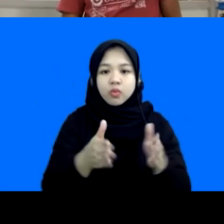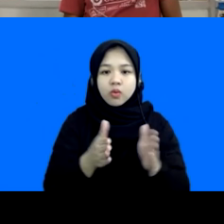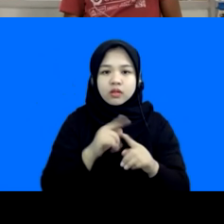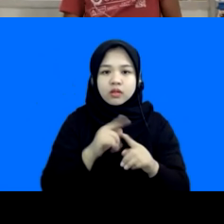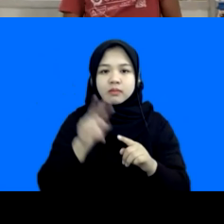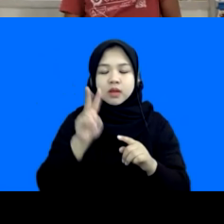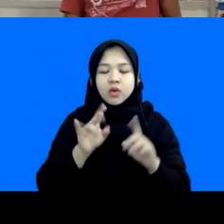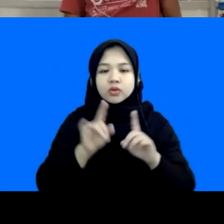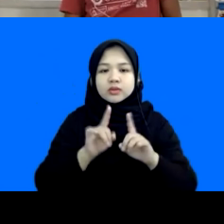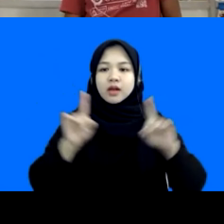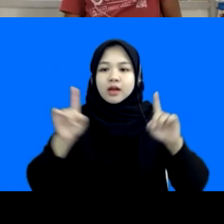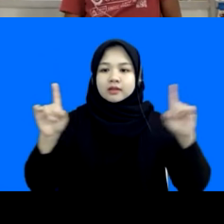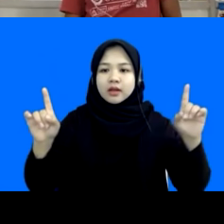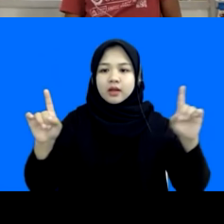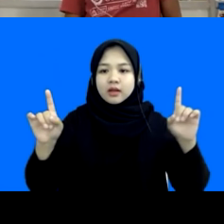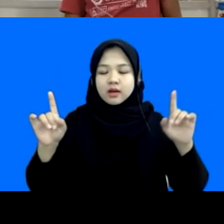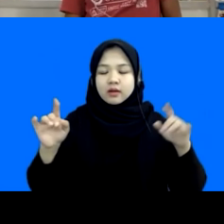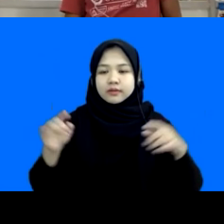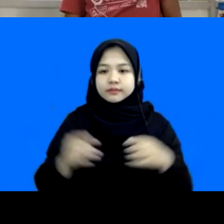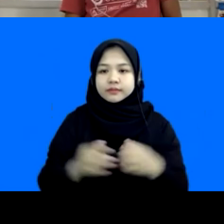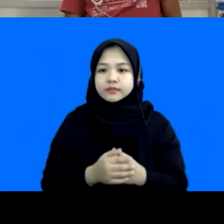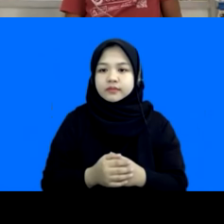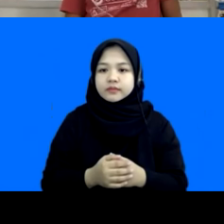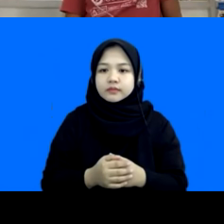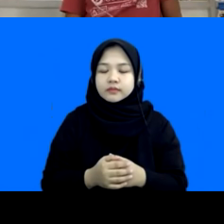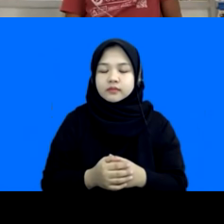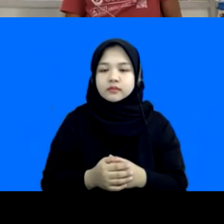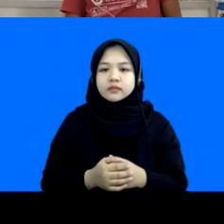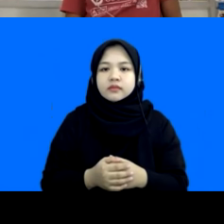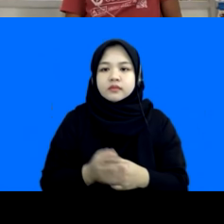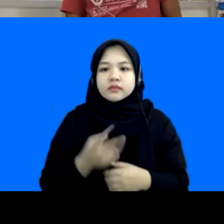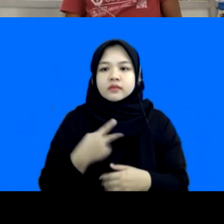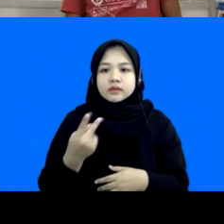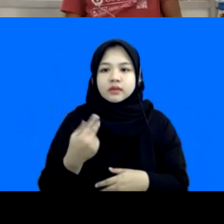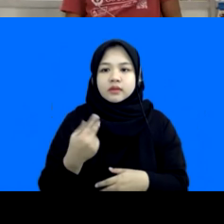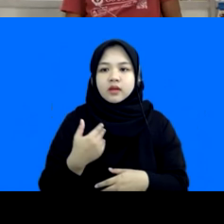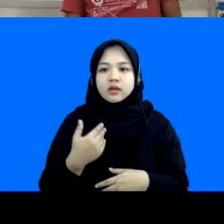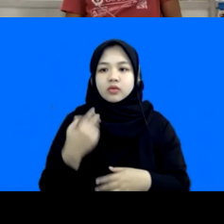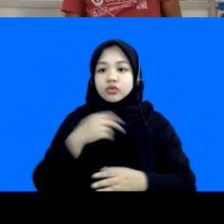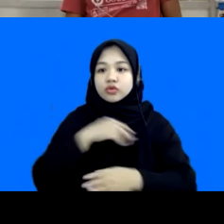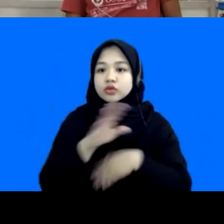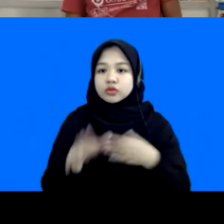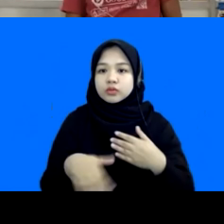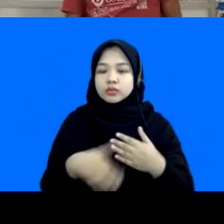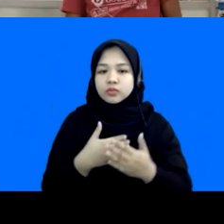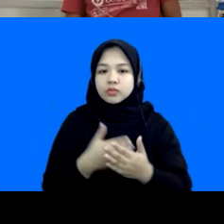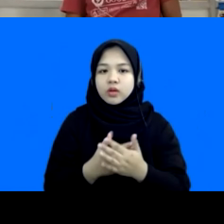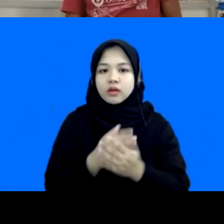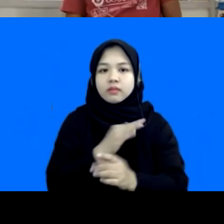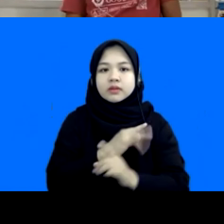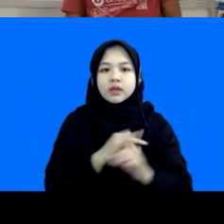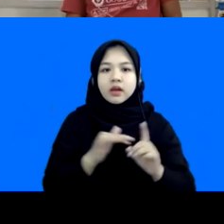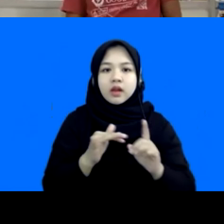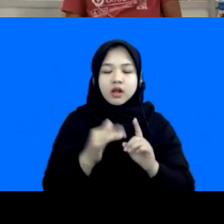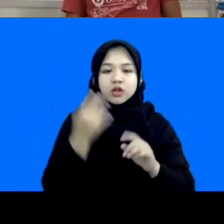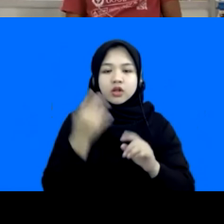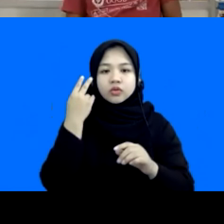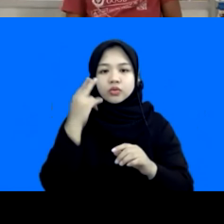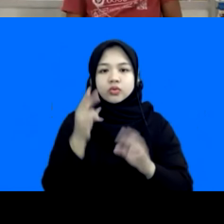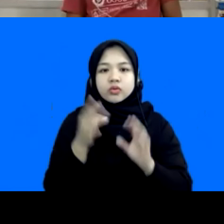Right, it really takes a village, and entire kampong chipped in, entire village chipped in, working together with